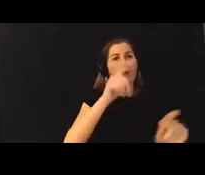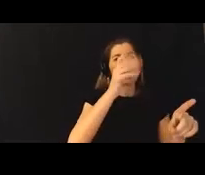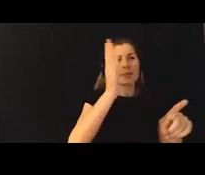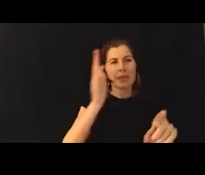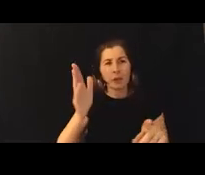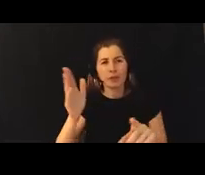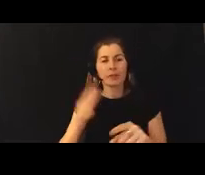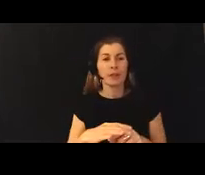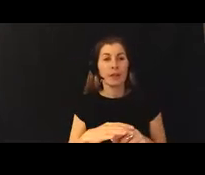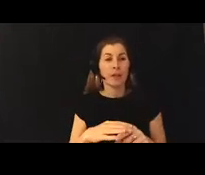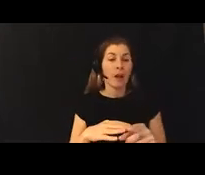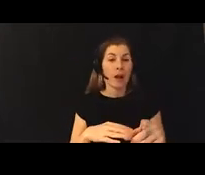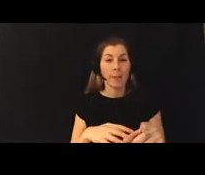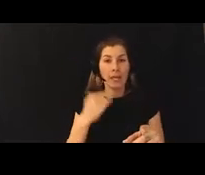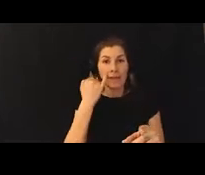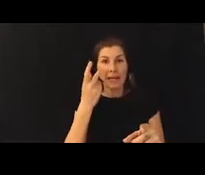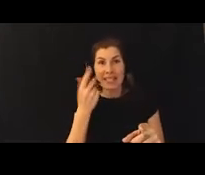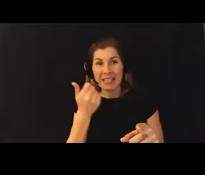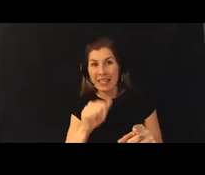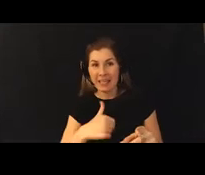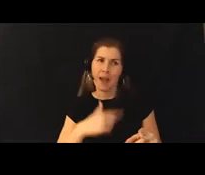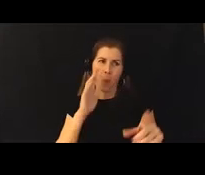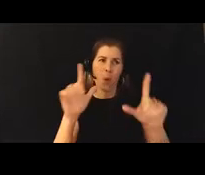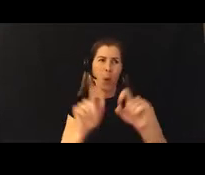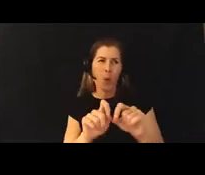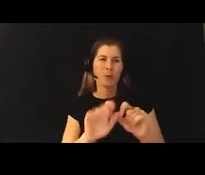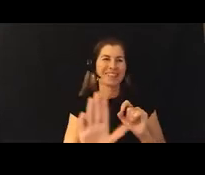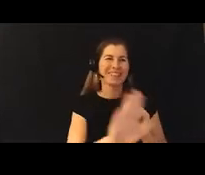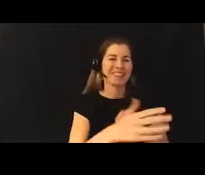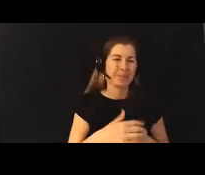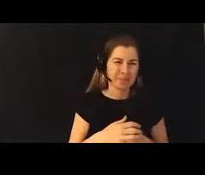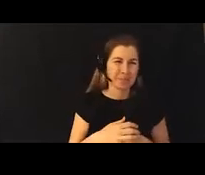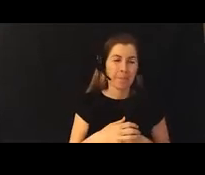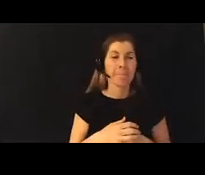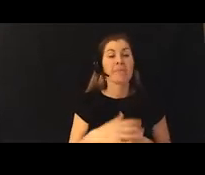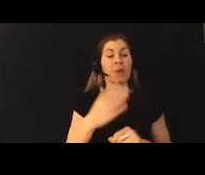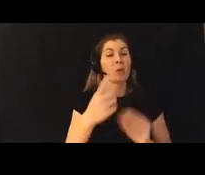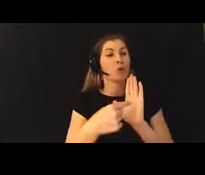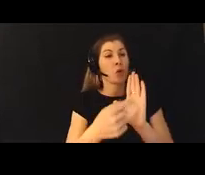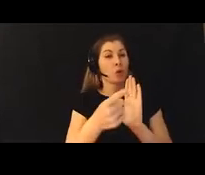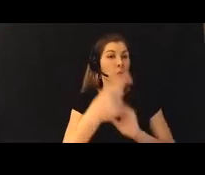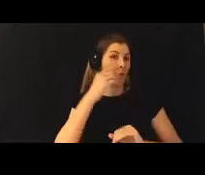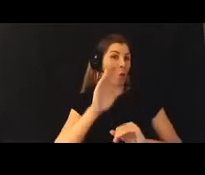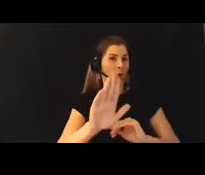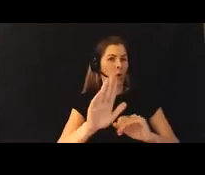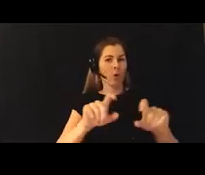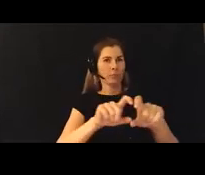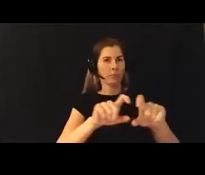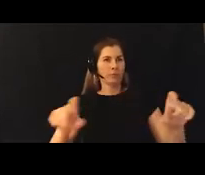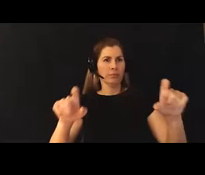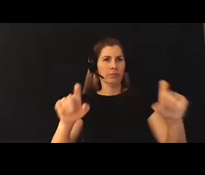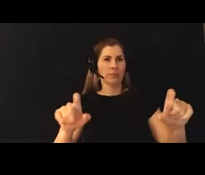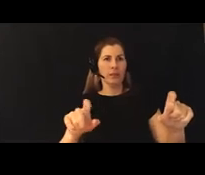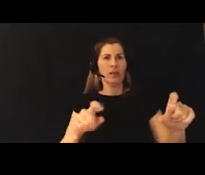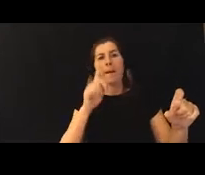if I see any pop up, just so you know. Couple things I want to show you on your control panel. If you can point and hover your